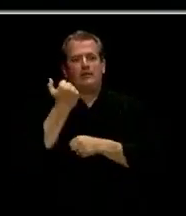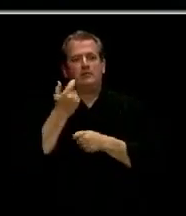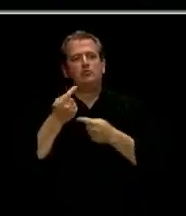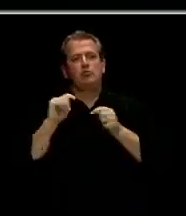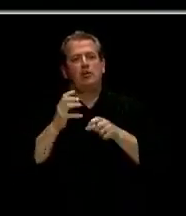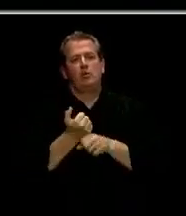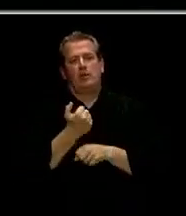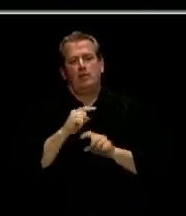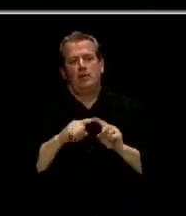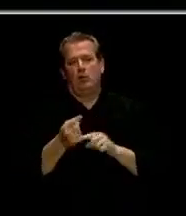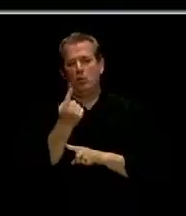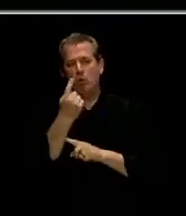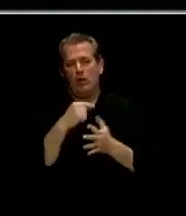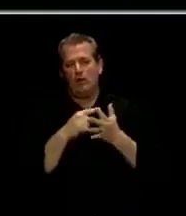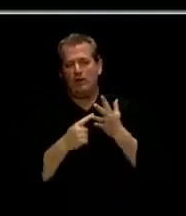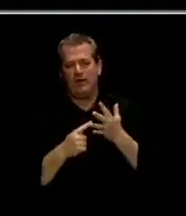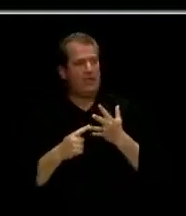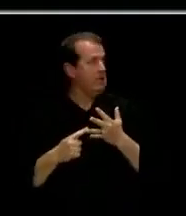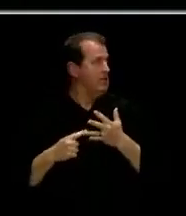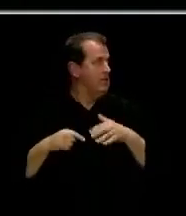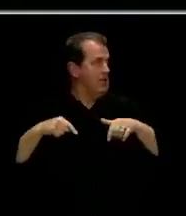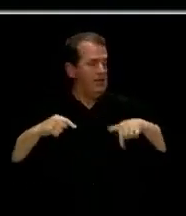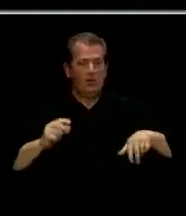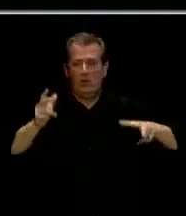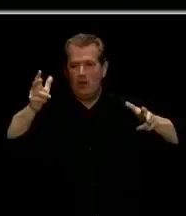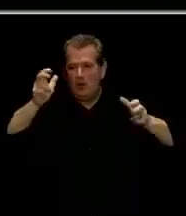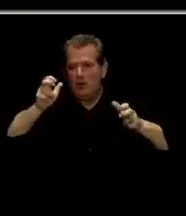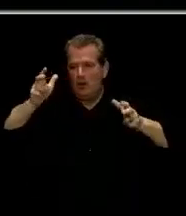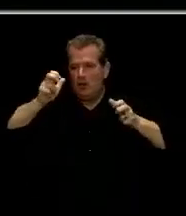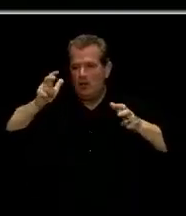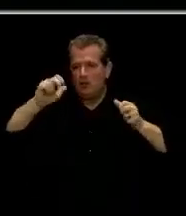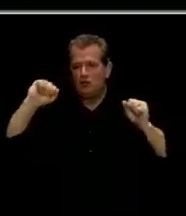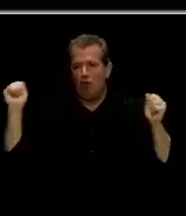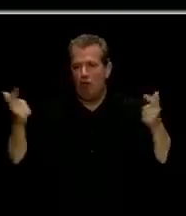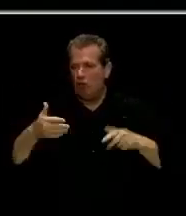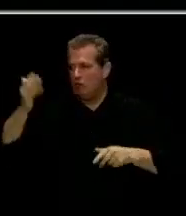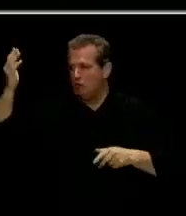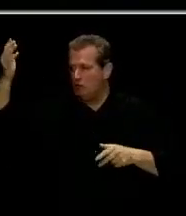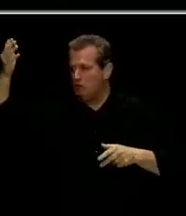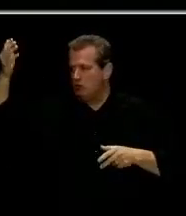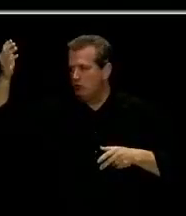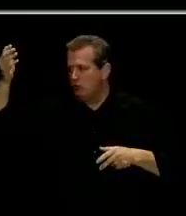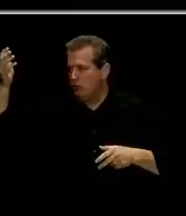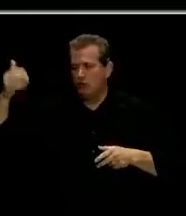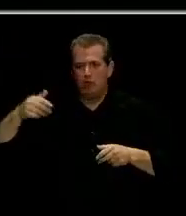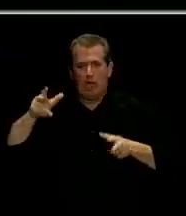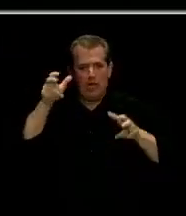it. But there's one thing I've sat here and I've listened to the legislators tonight,